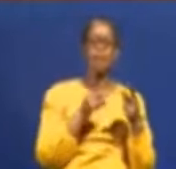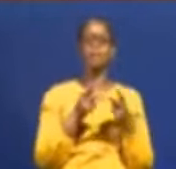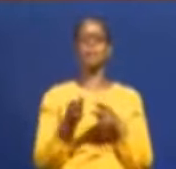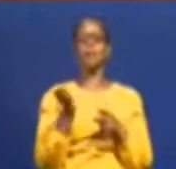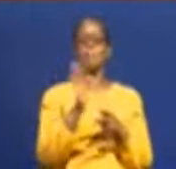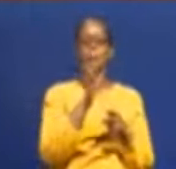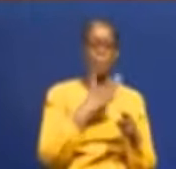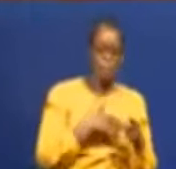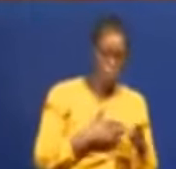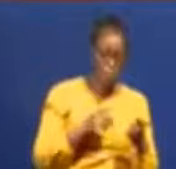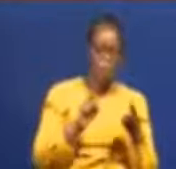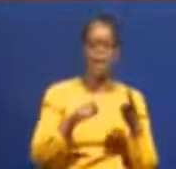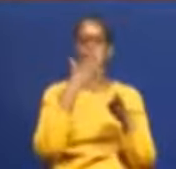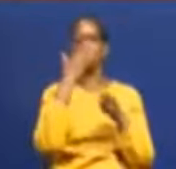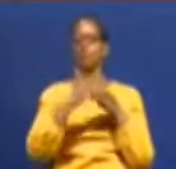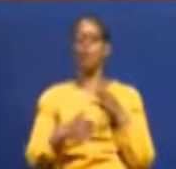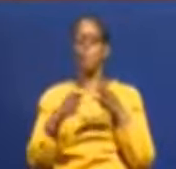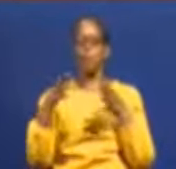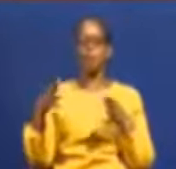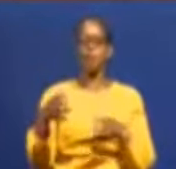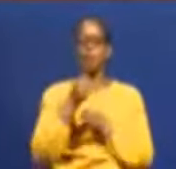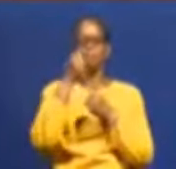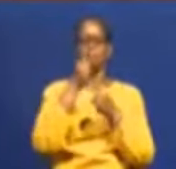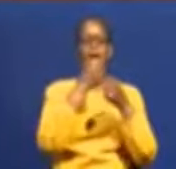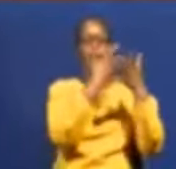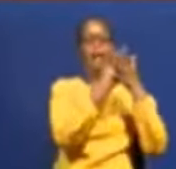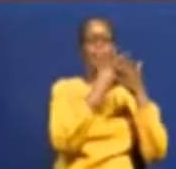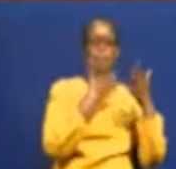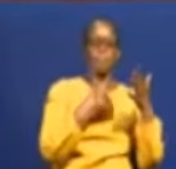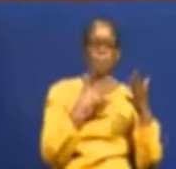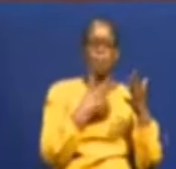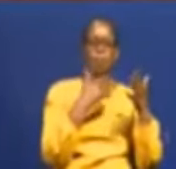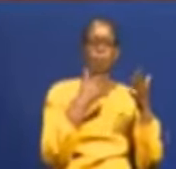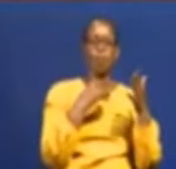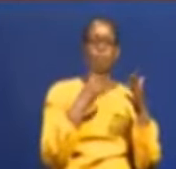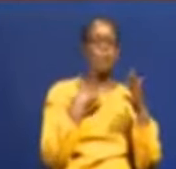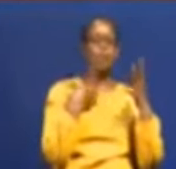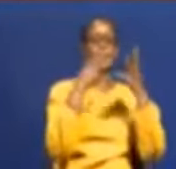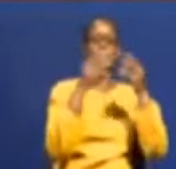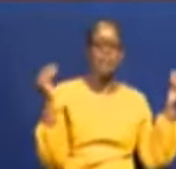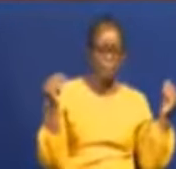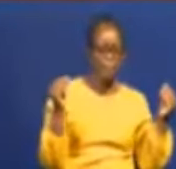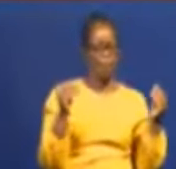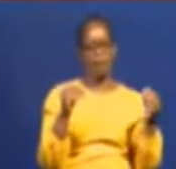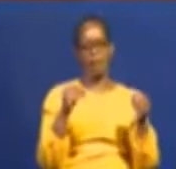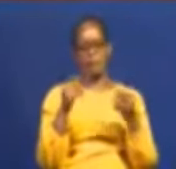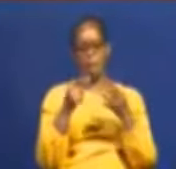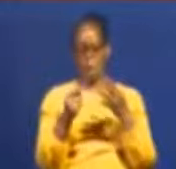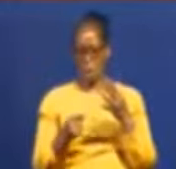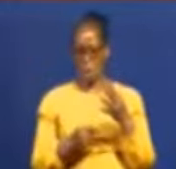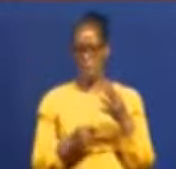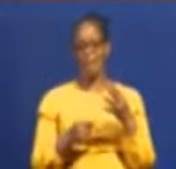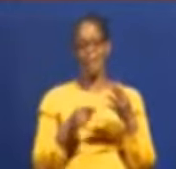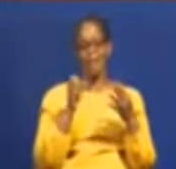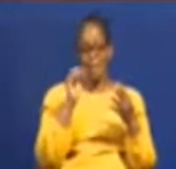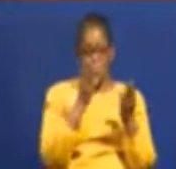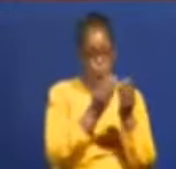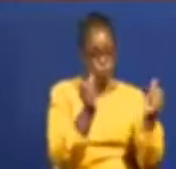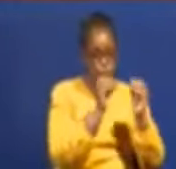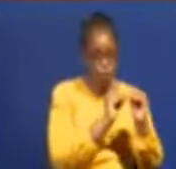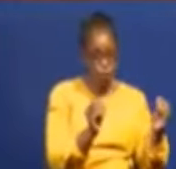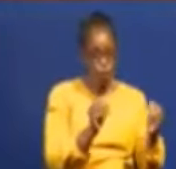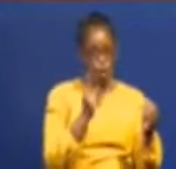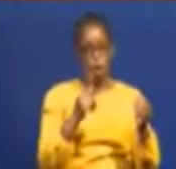to abductions of people in this country are actually implemented, he will have an easier time calling me for coffee to discuss other